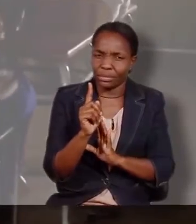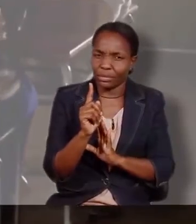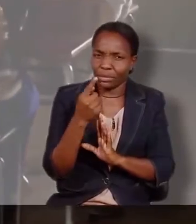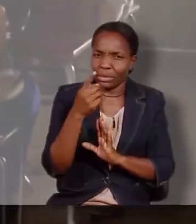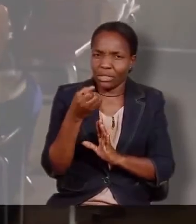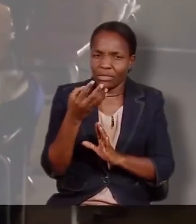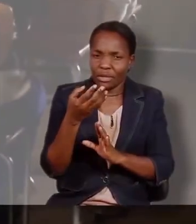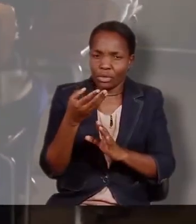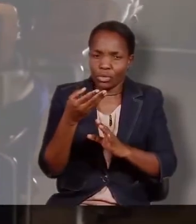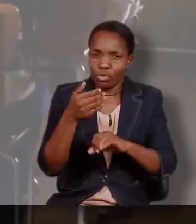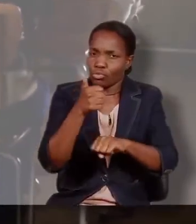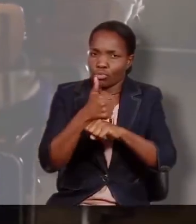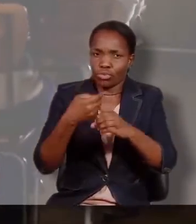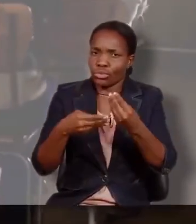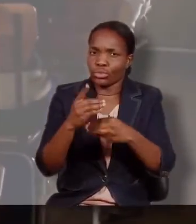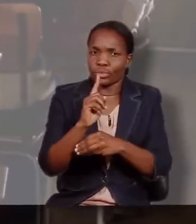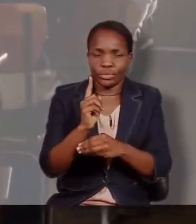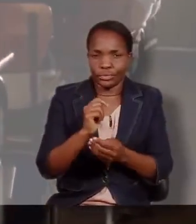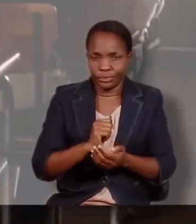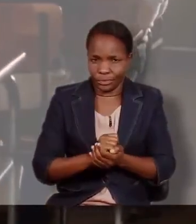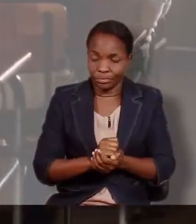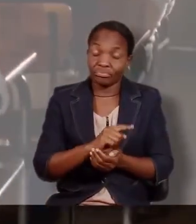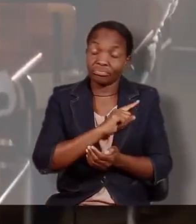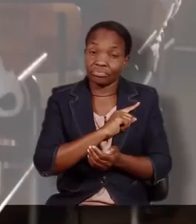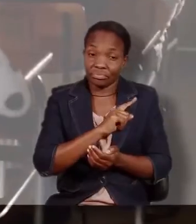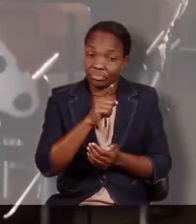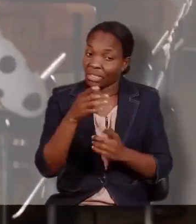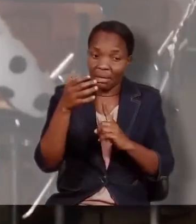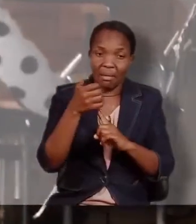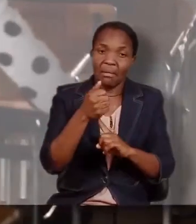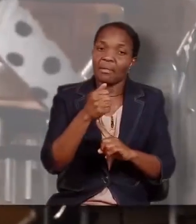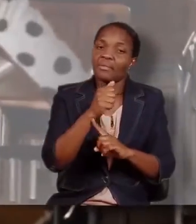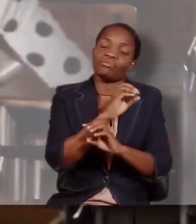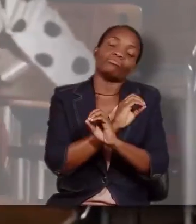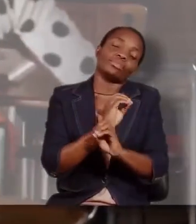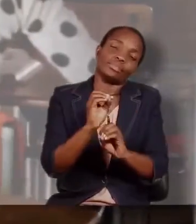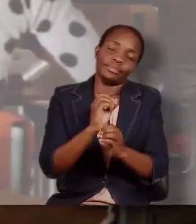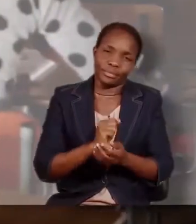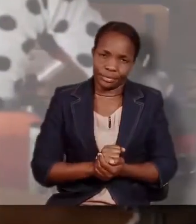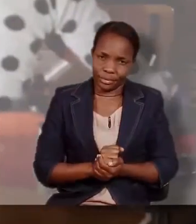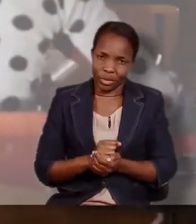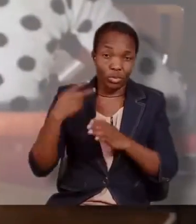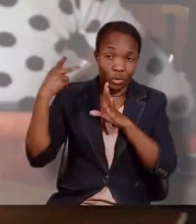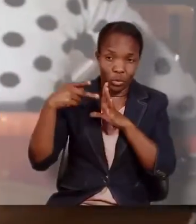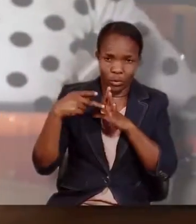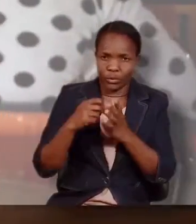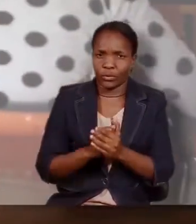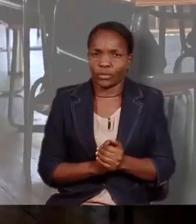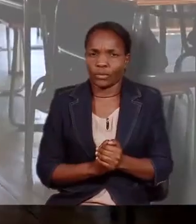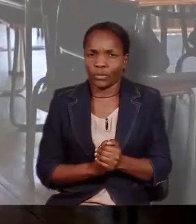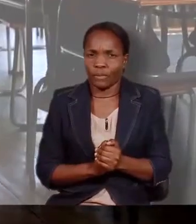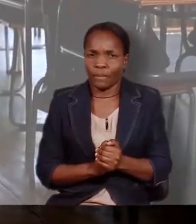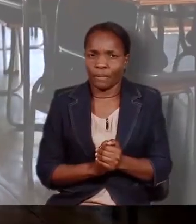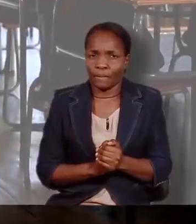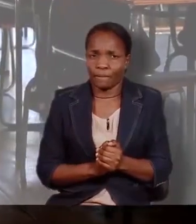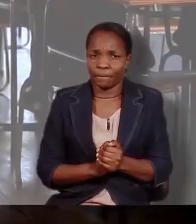opportunities. So that is why they could not achieve anything on a political scene unless someone